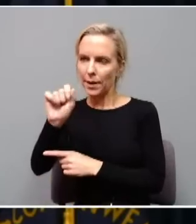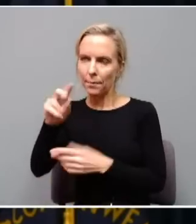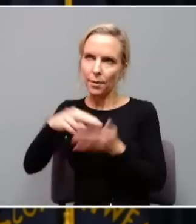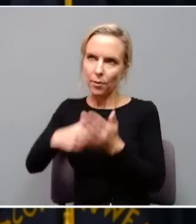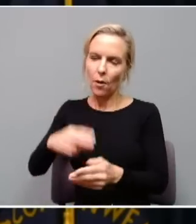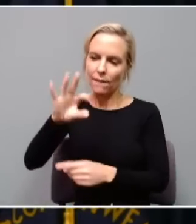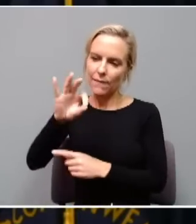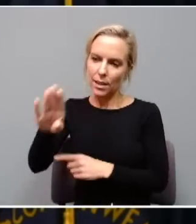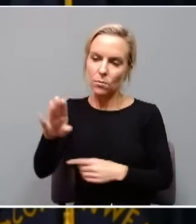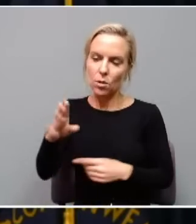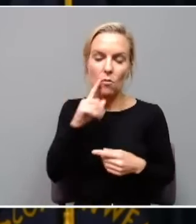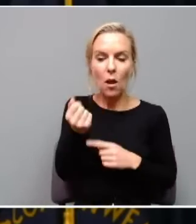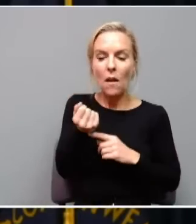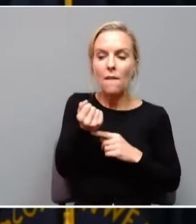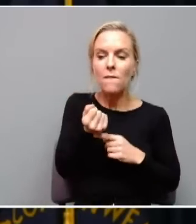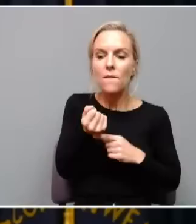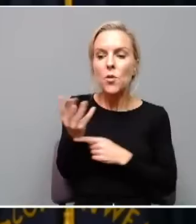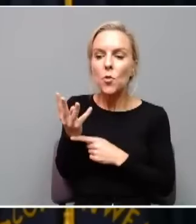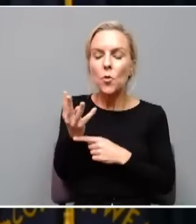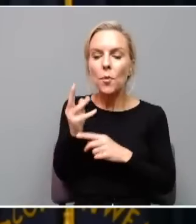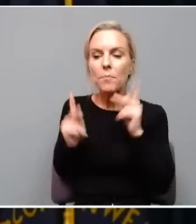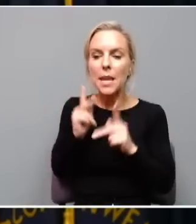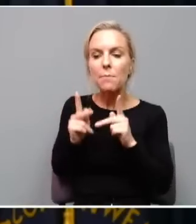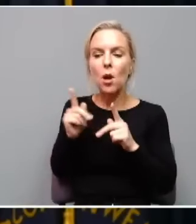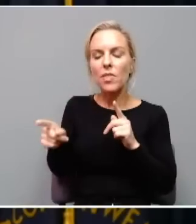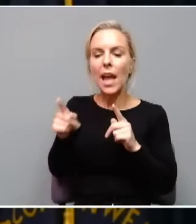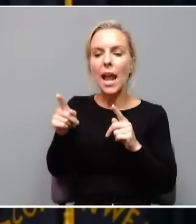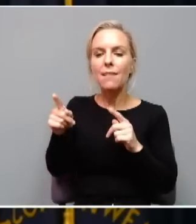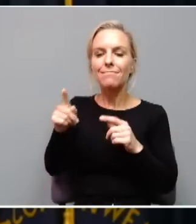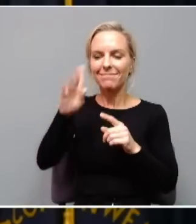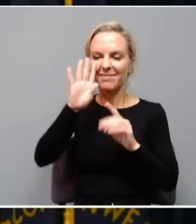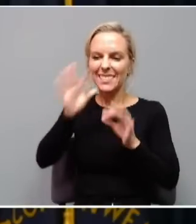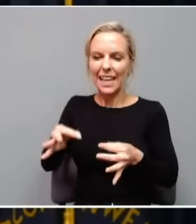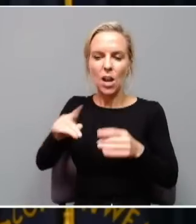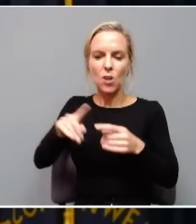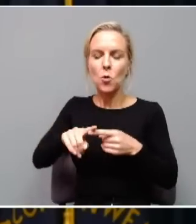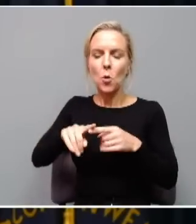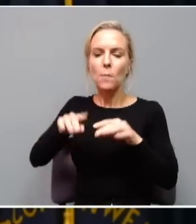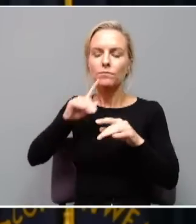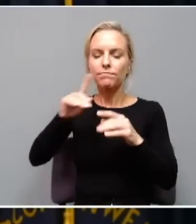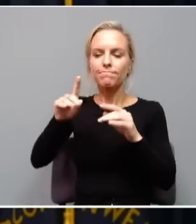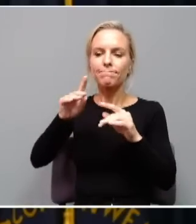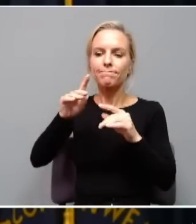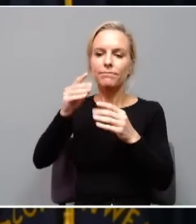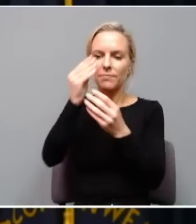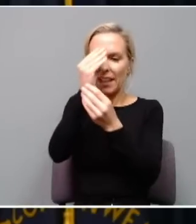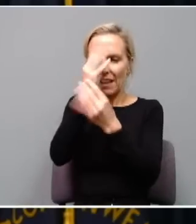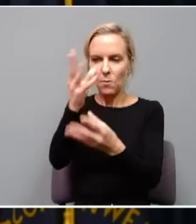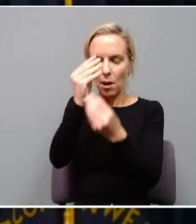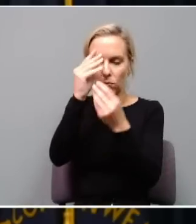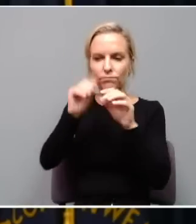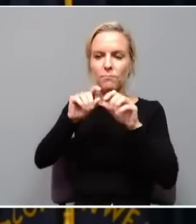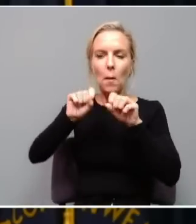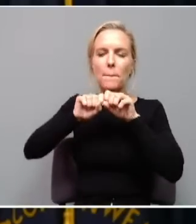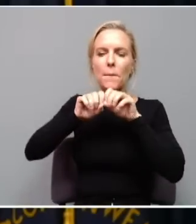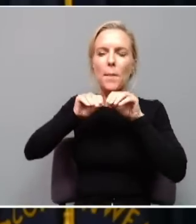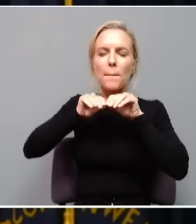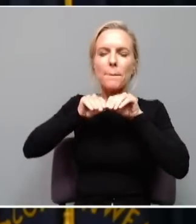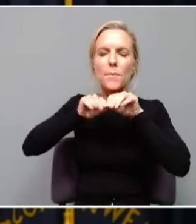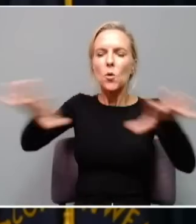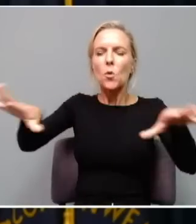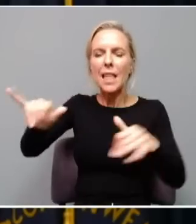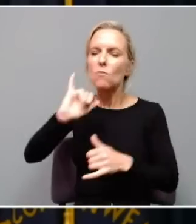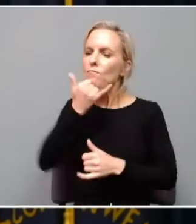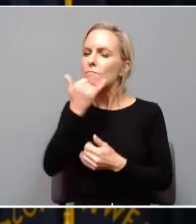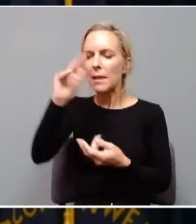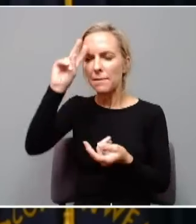actually created the content of the misinformation that went out there. we got to make sure